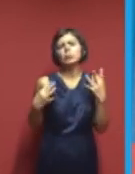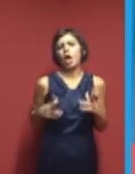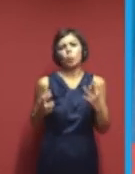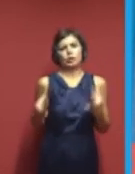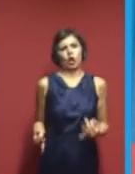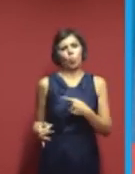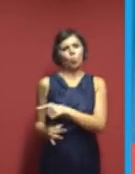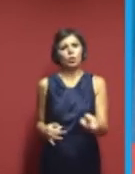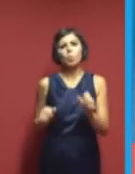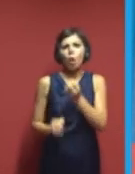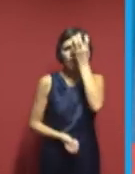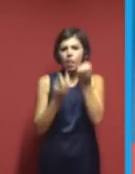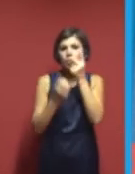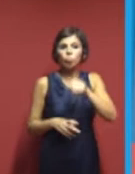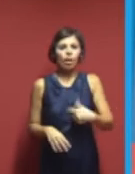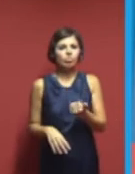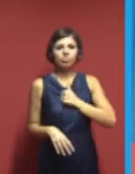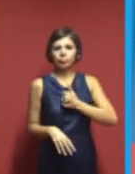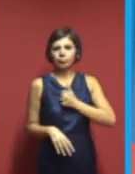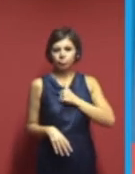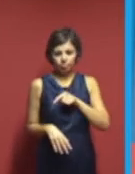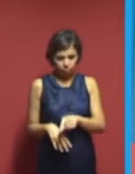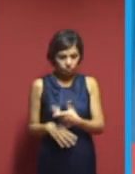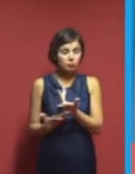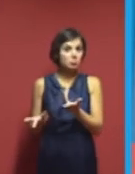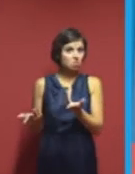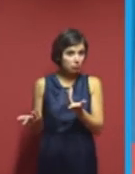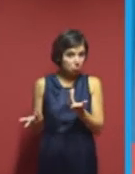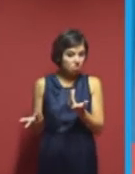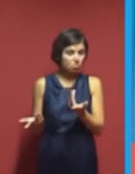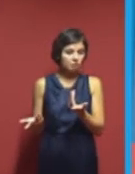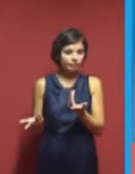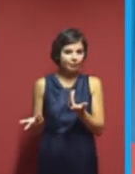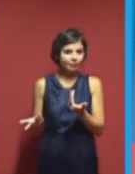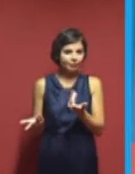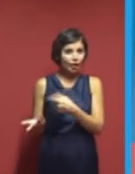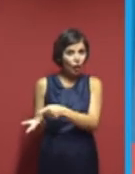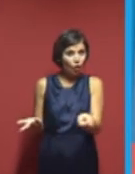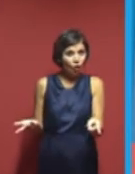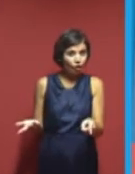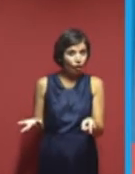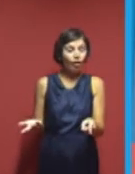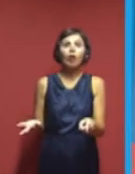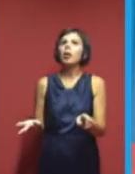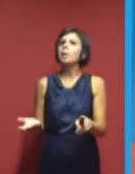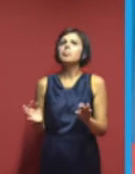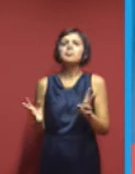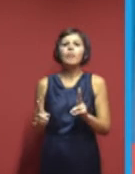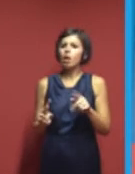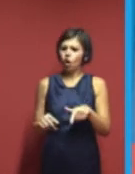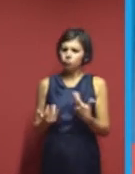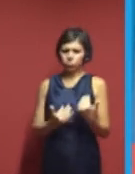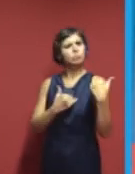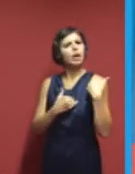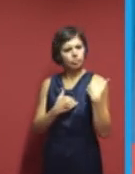like tell other kids to clean up after themselves or to act more safely with tools, which I haven't seen elsewhere.